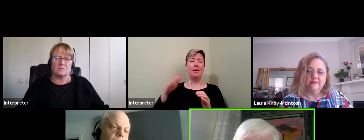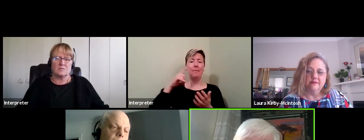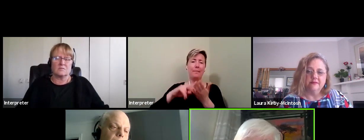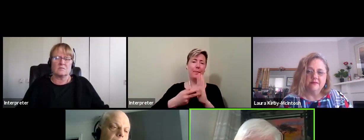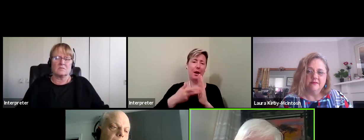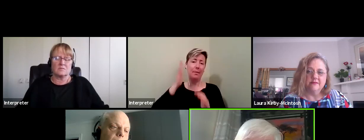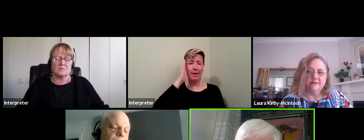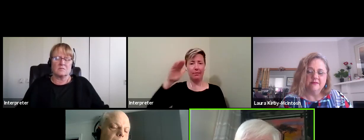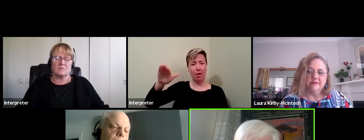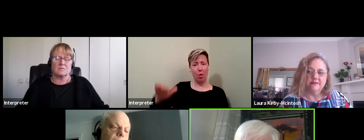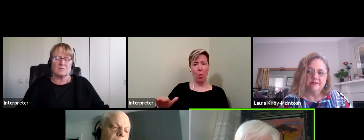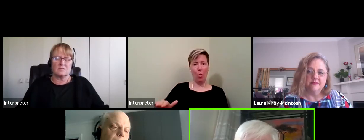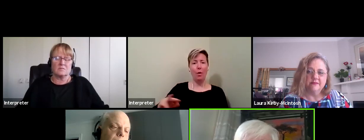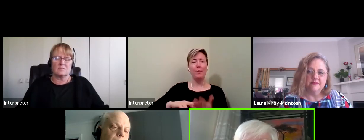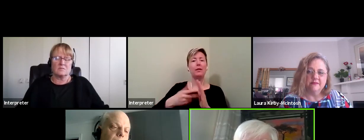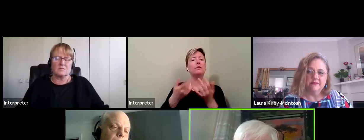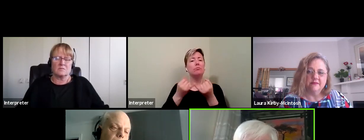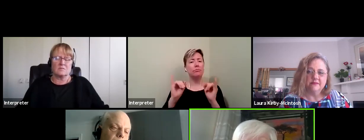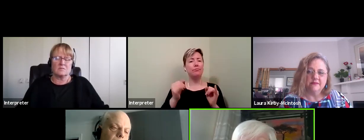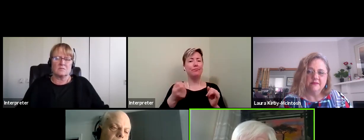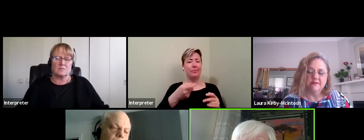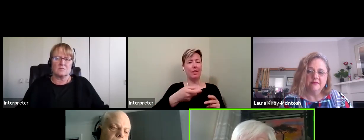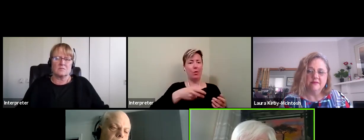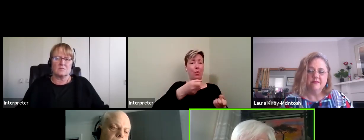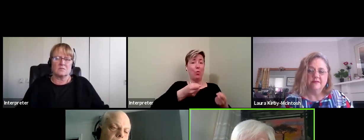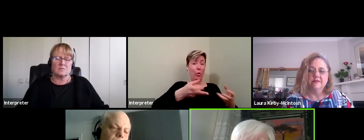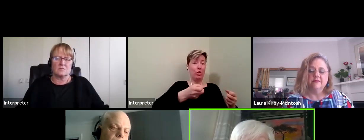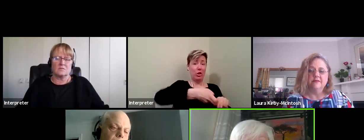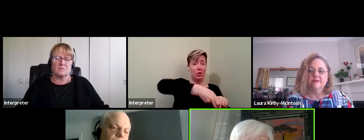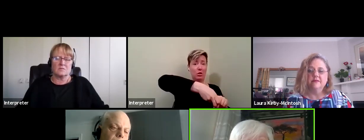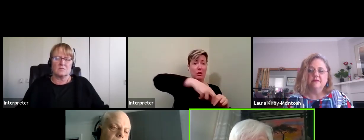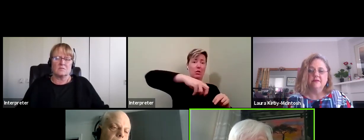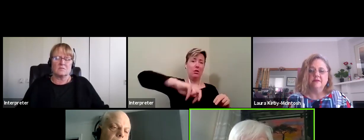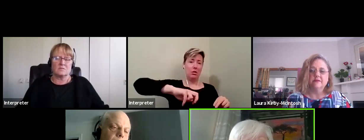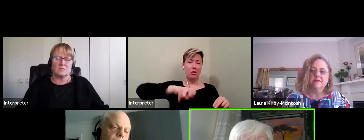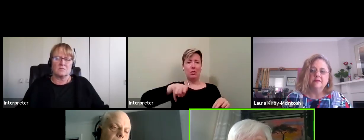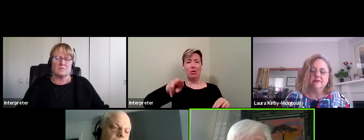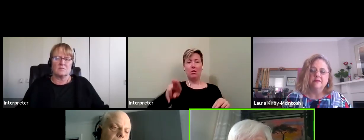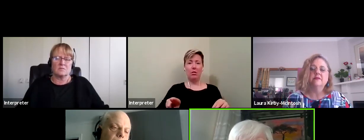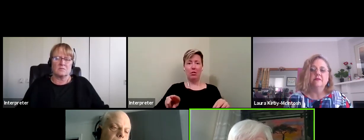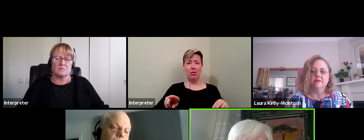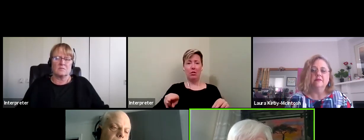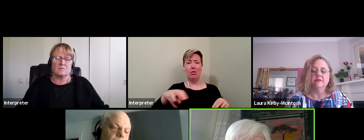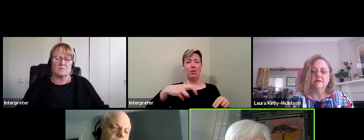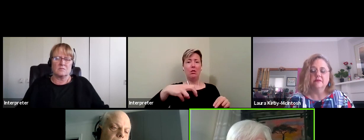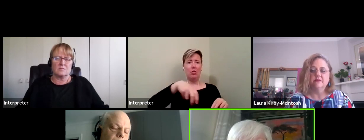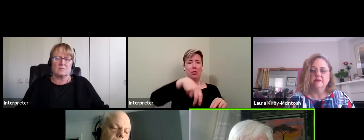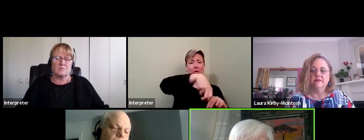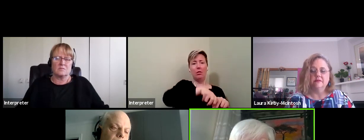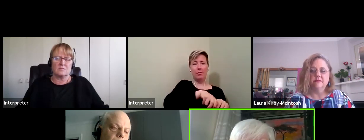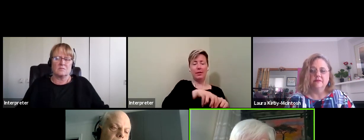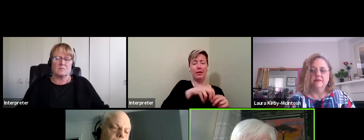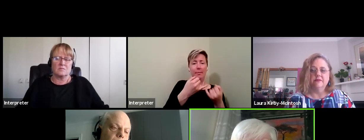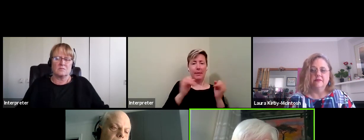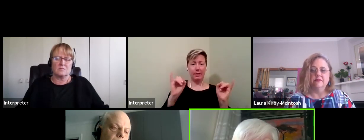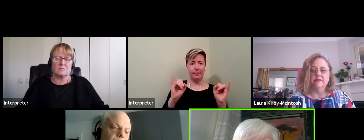transfer. And that of course means that you need to have space beside the bed so people can keep their assistive equipment and can move around